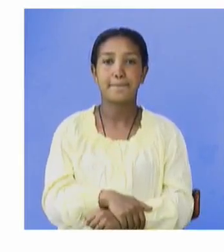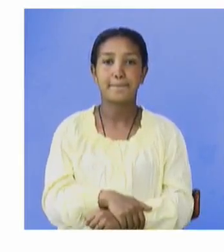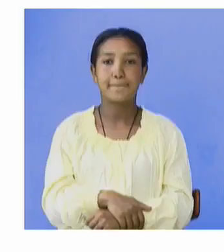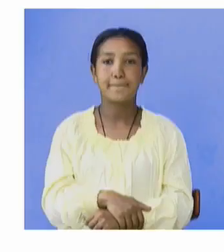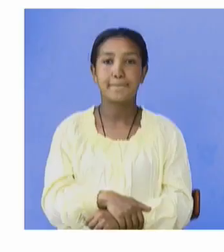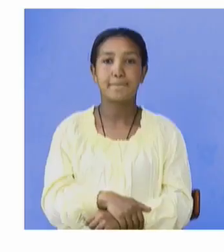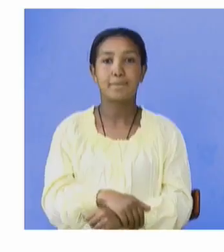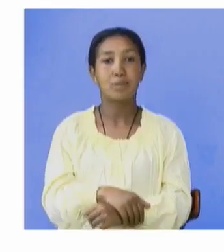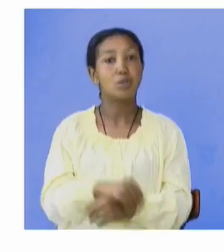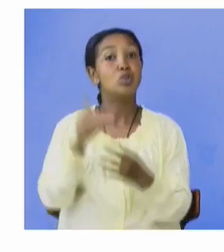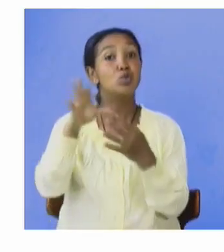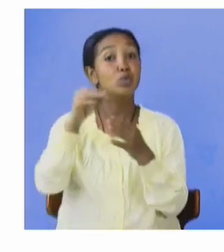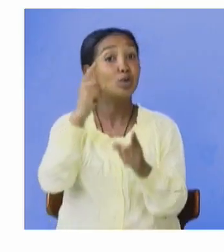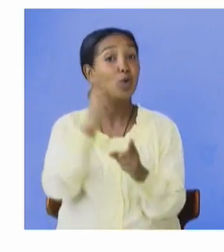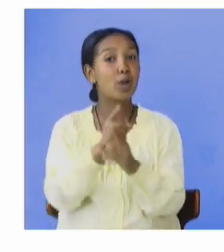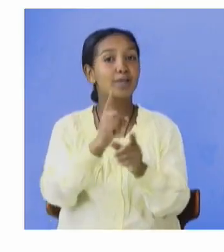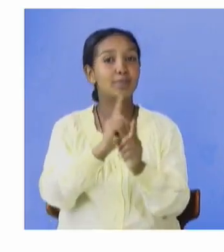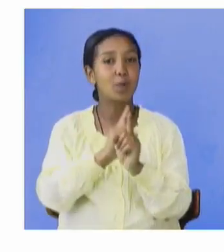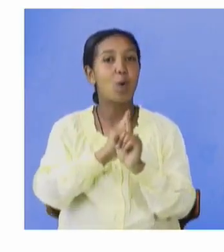answer.